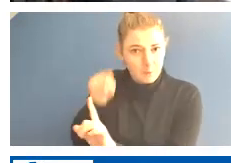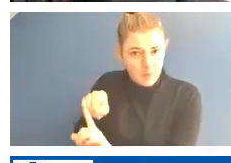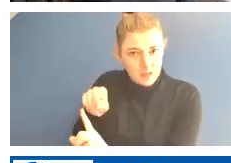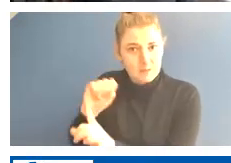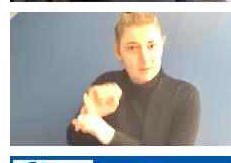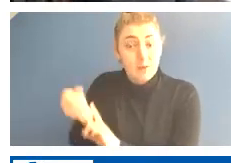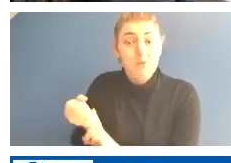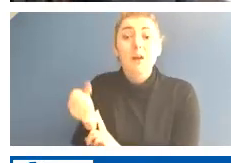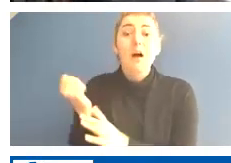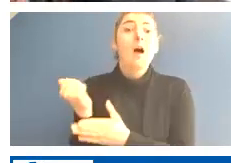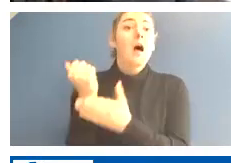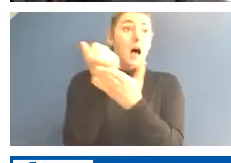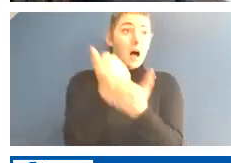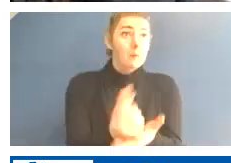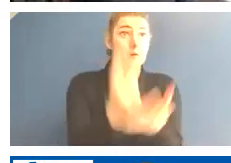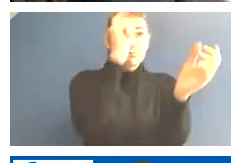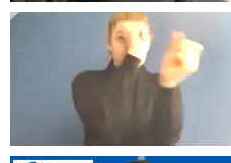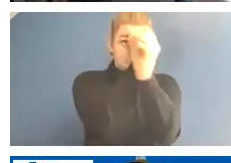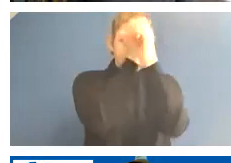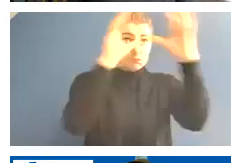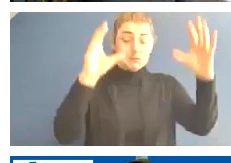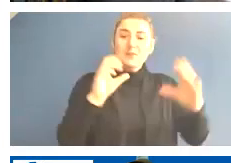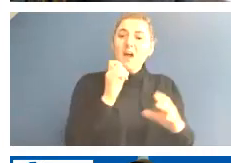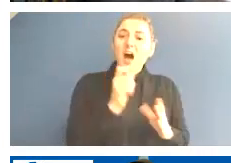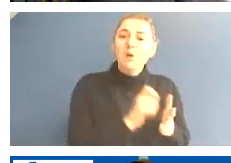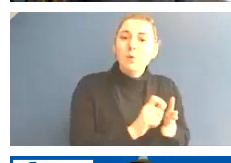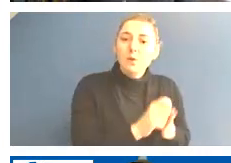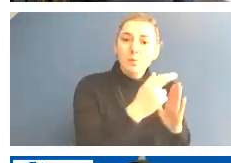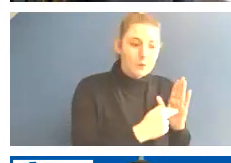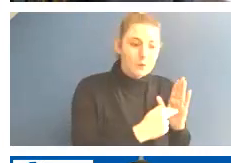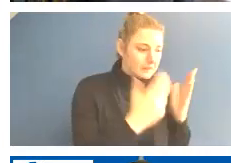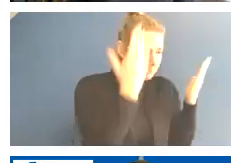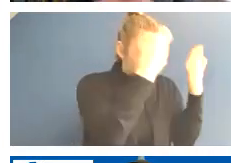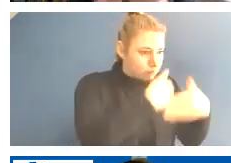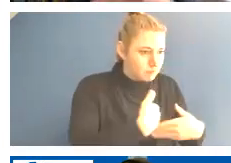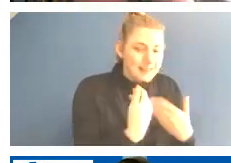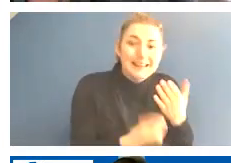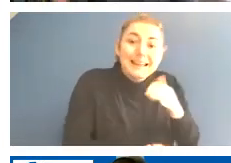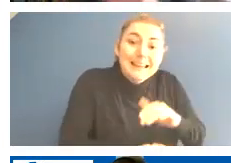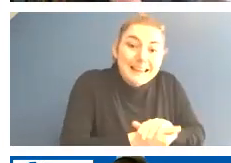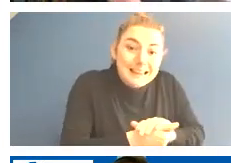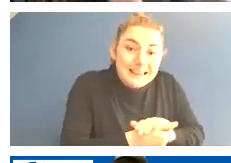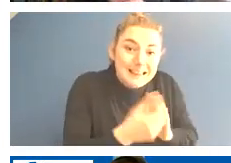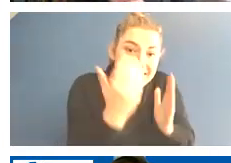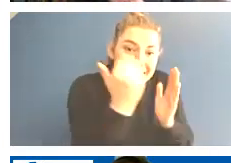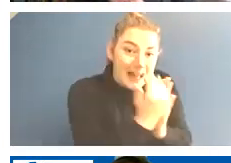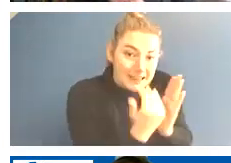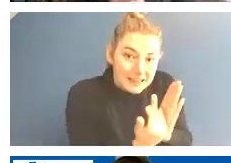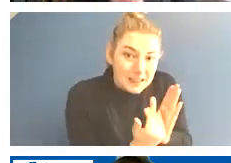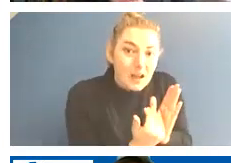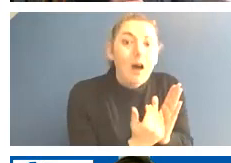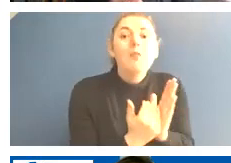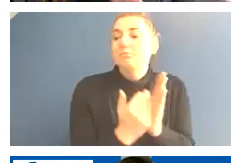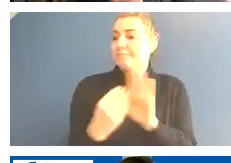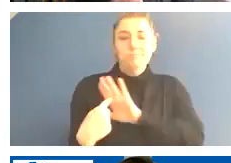this helps to take those unwritten rules, that hidden curriculum, and give that information